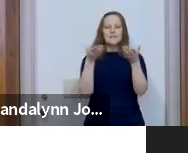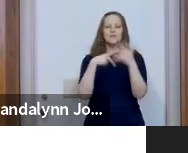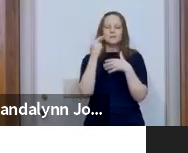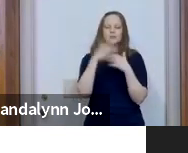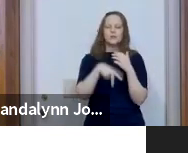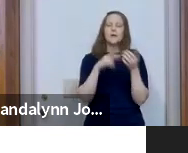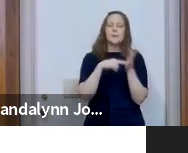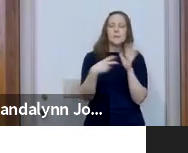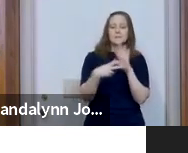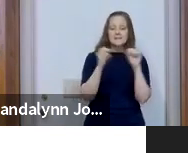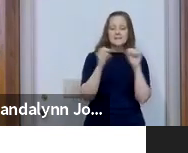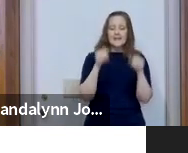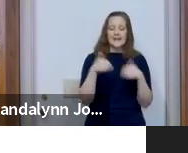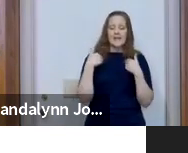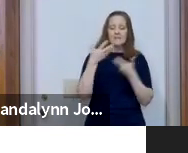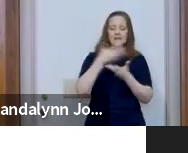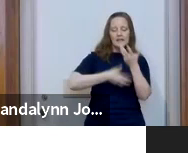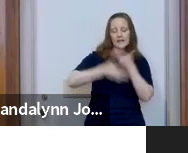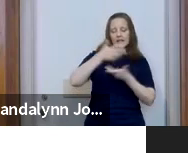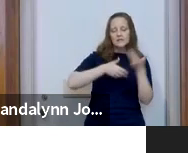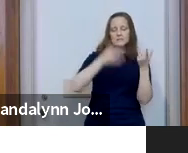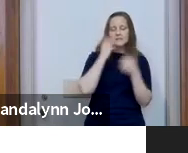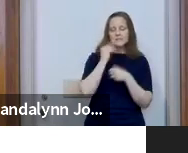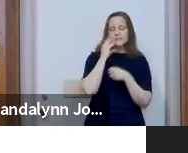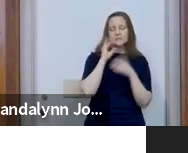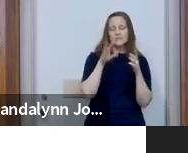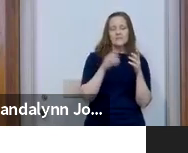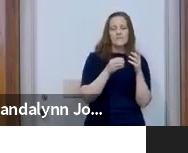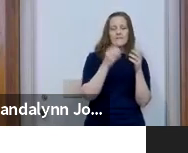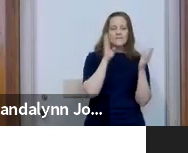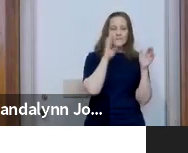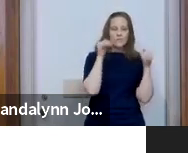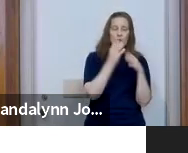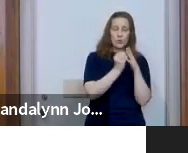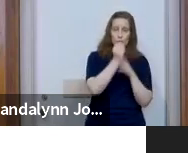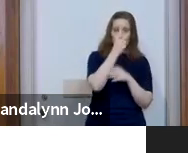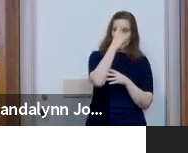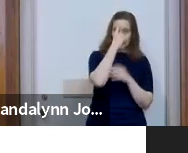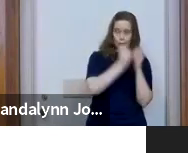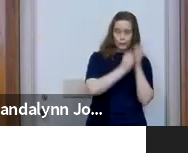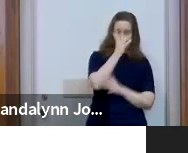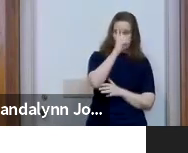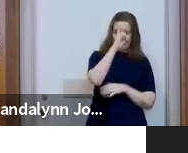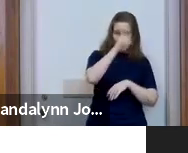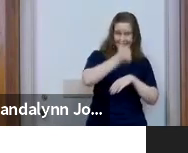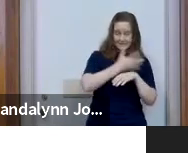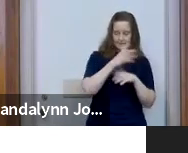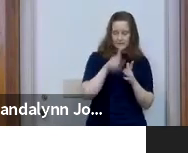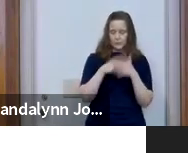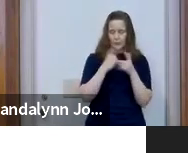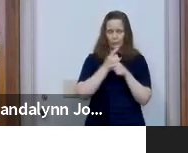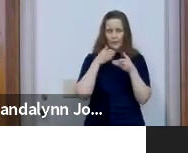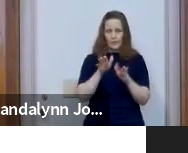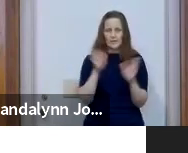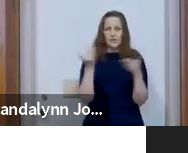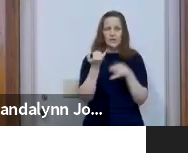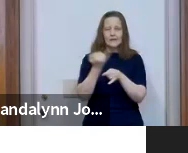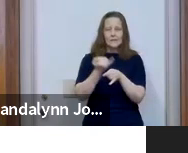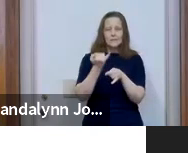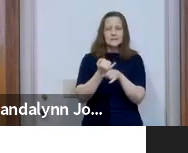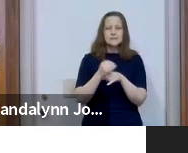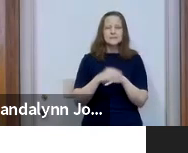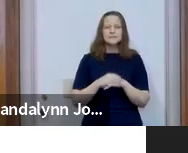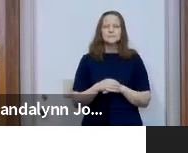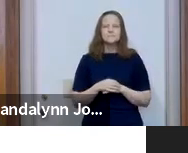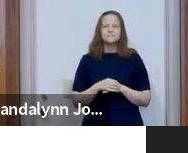to have these engagement experiences, focus on growth mindset, and get them started on the right foot on our campus.